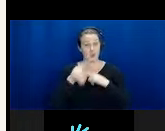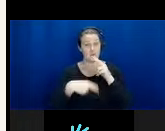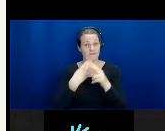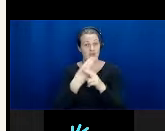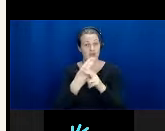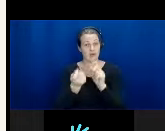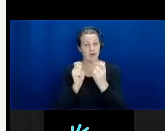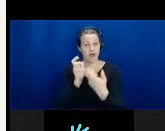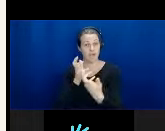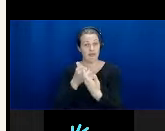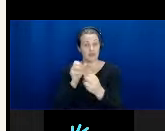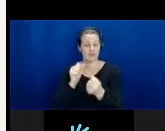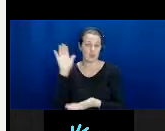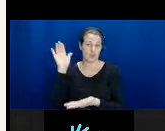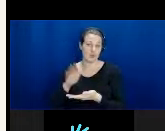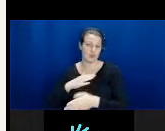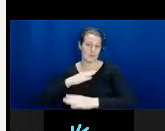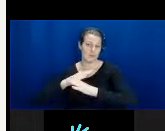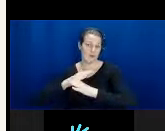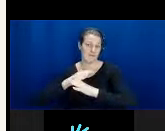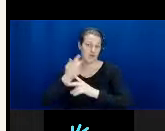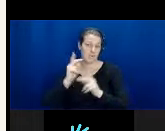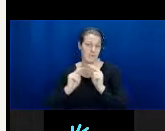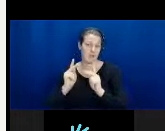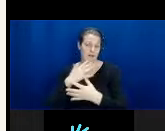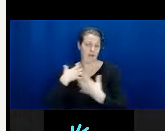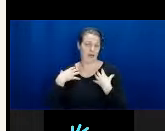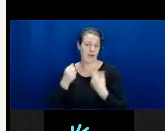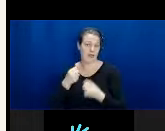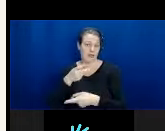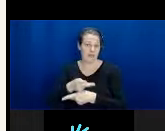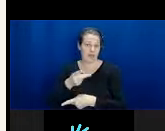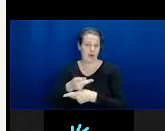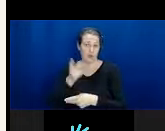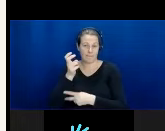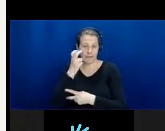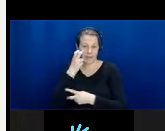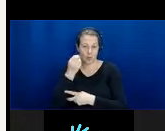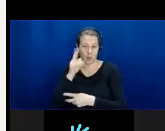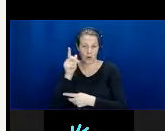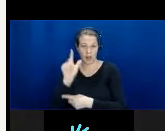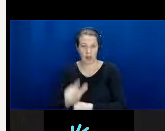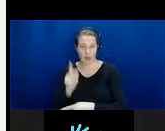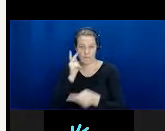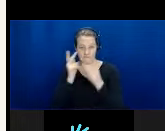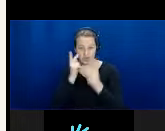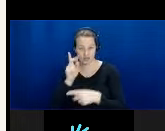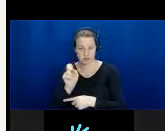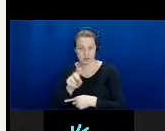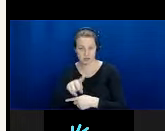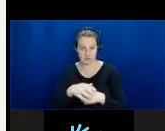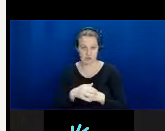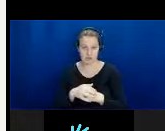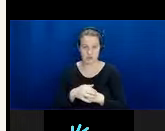reduce barriers in healthcare for those who are blind or with low vision? Can you repeat that question? Are